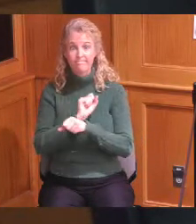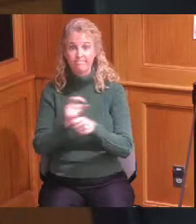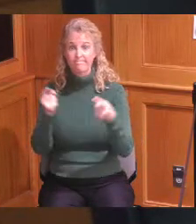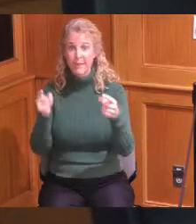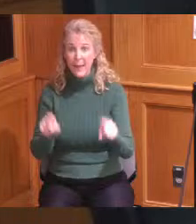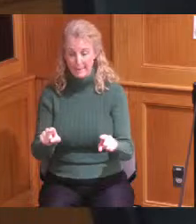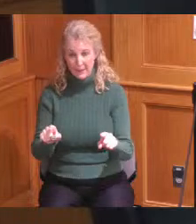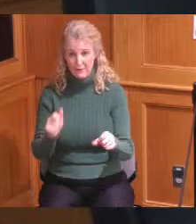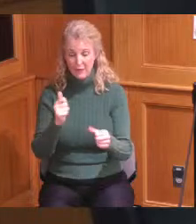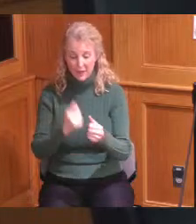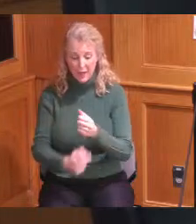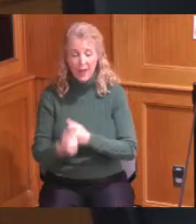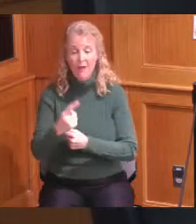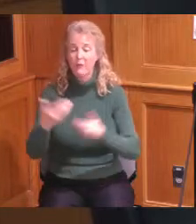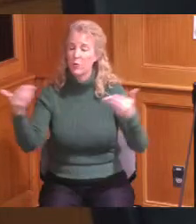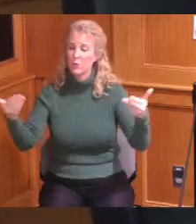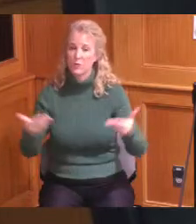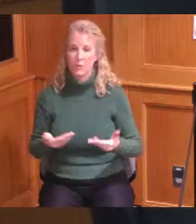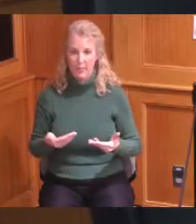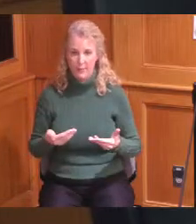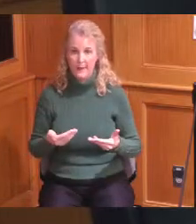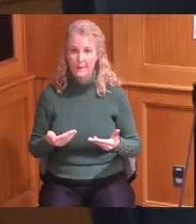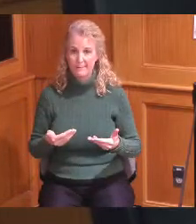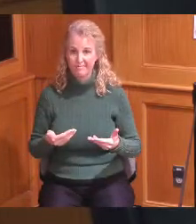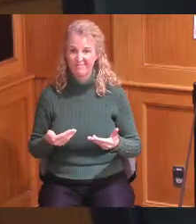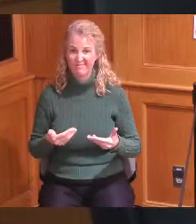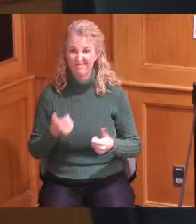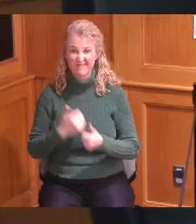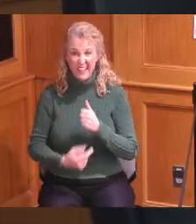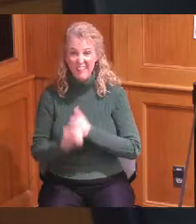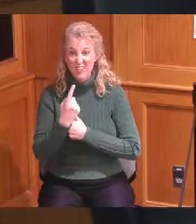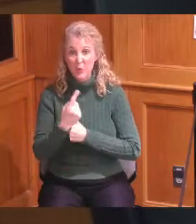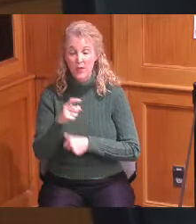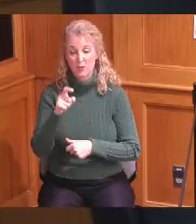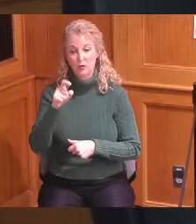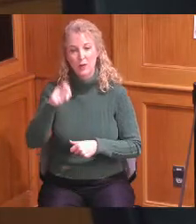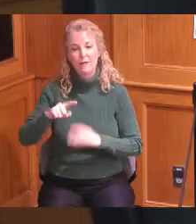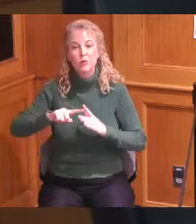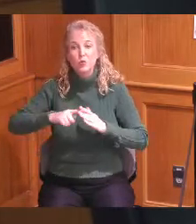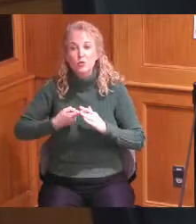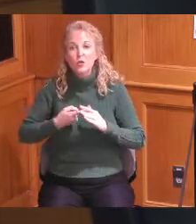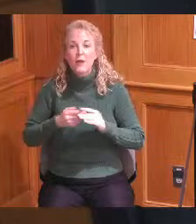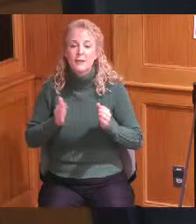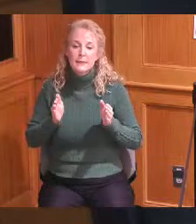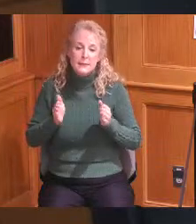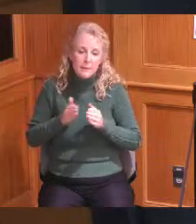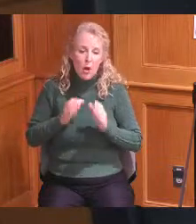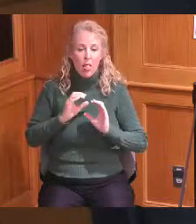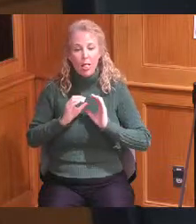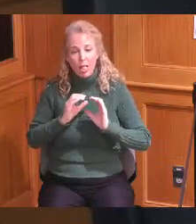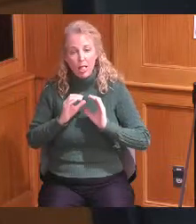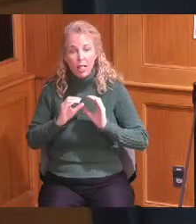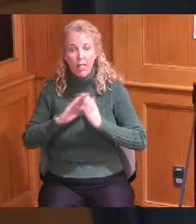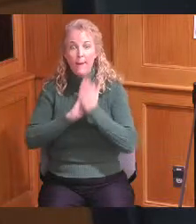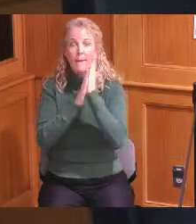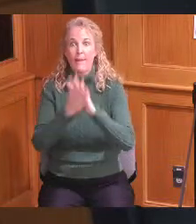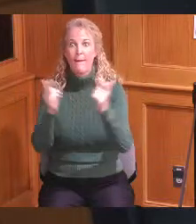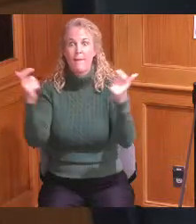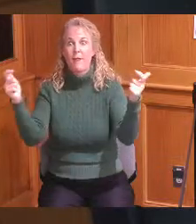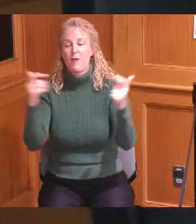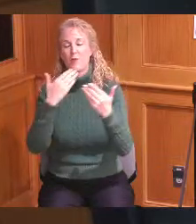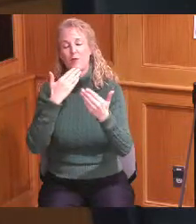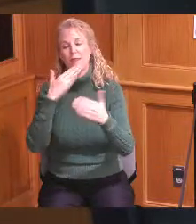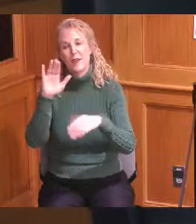to participate in all the opportunities in the county. And it takes these smaller conversations to get to the larger picture. So thank you for doing this